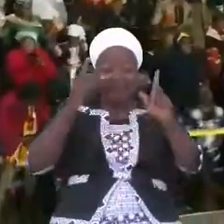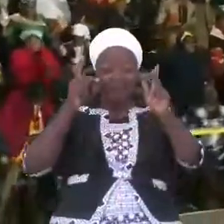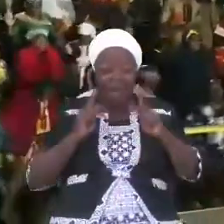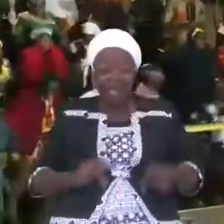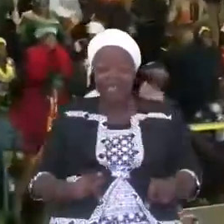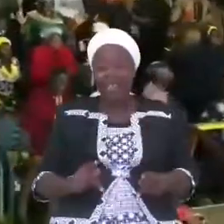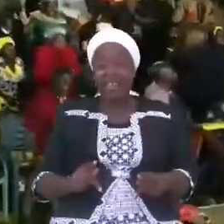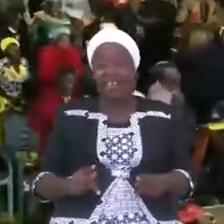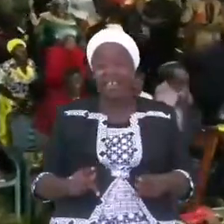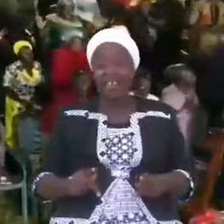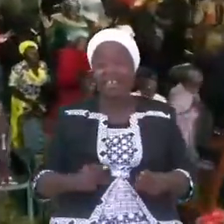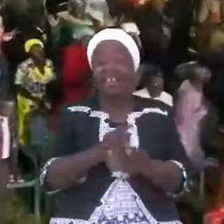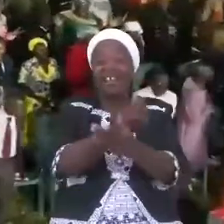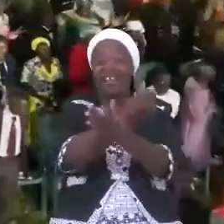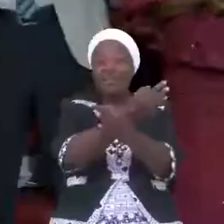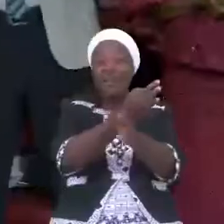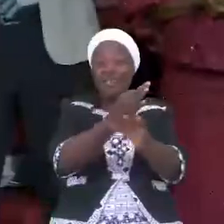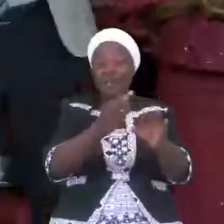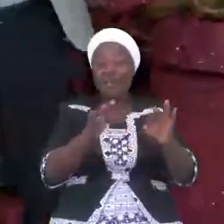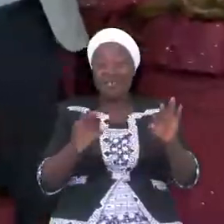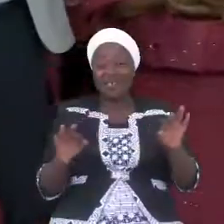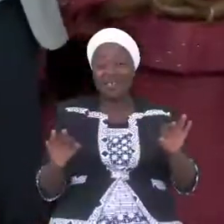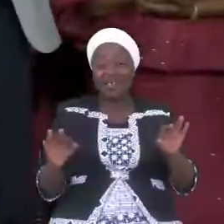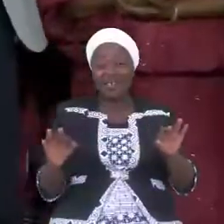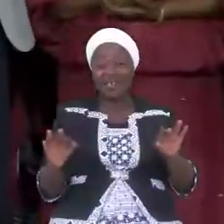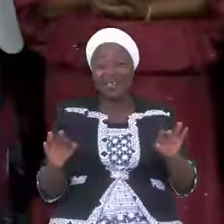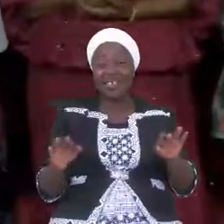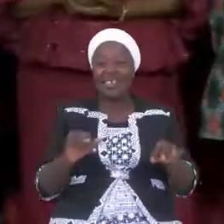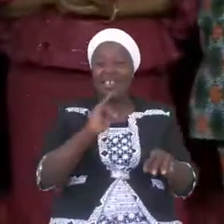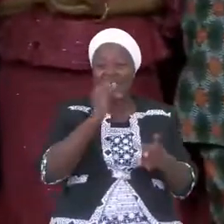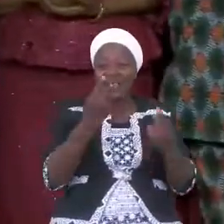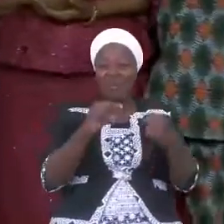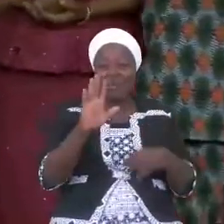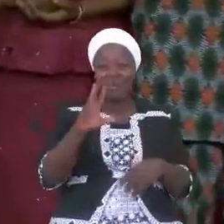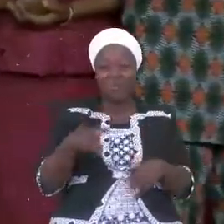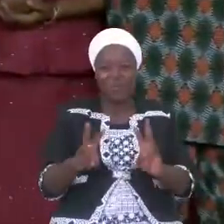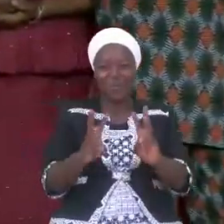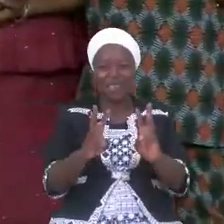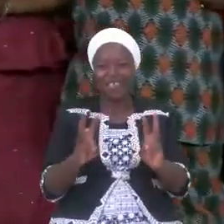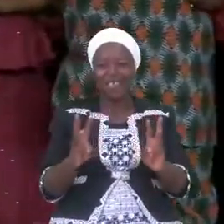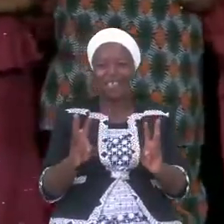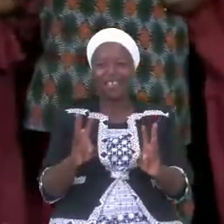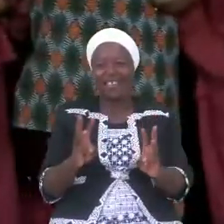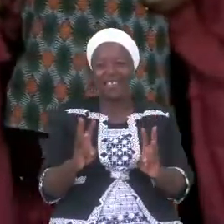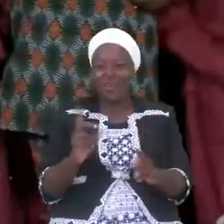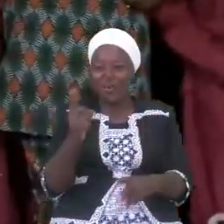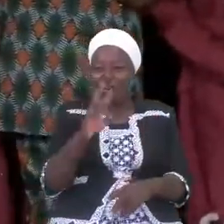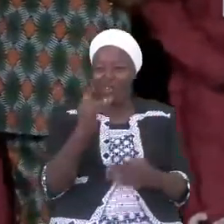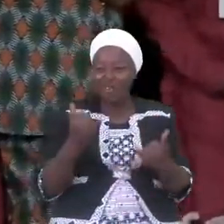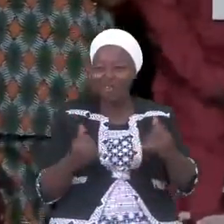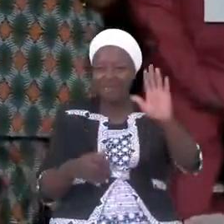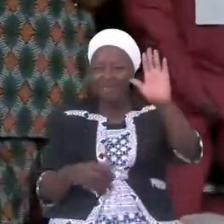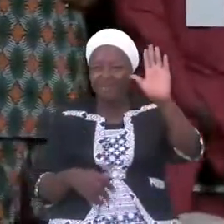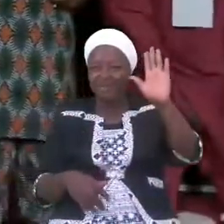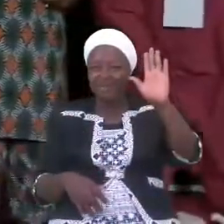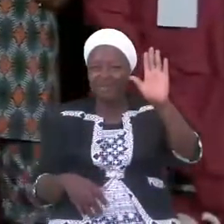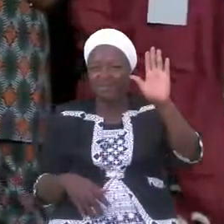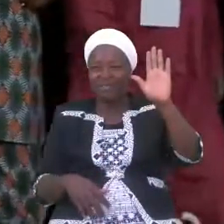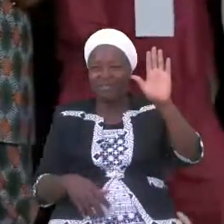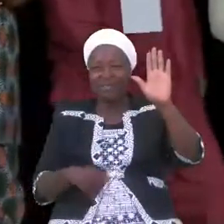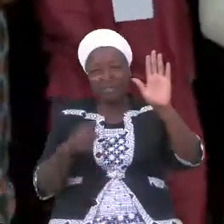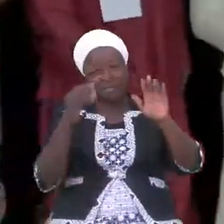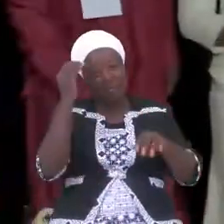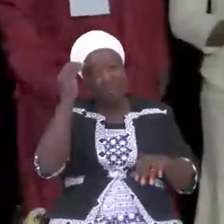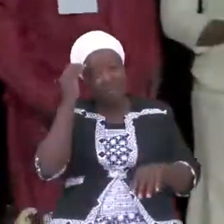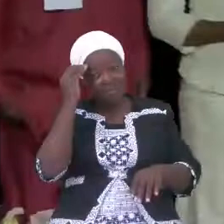Personal emancipation is coming your way. Where are you? You know,